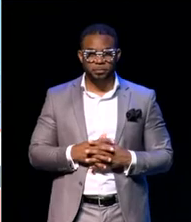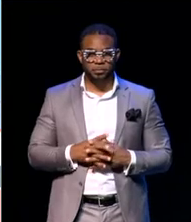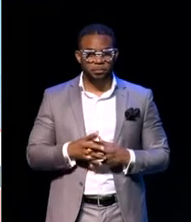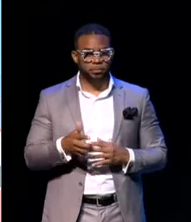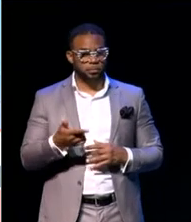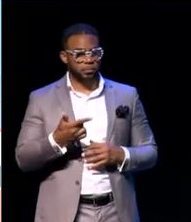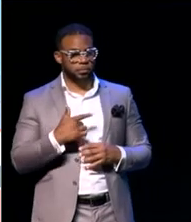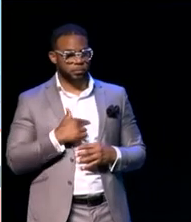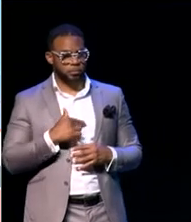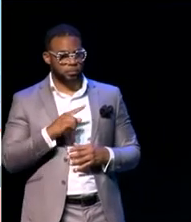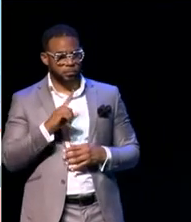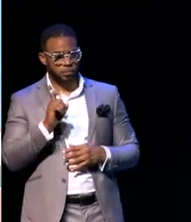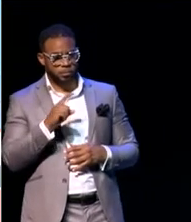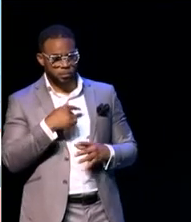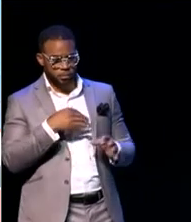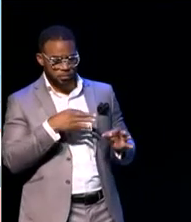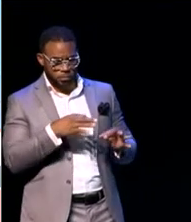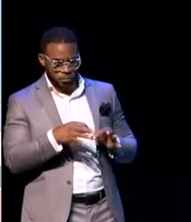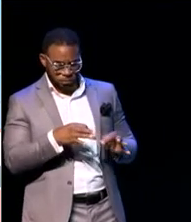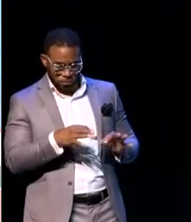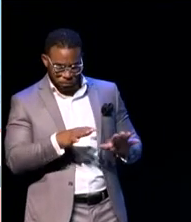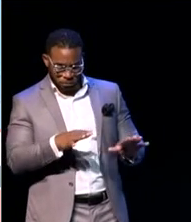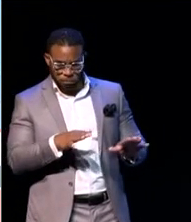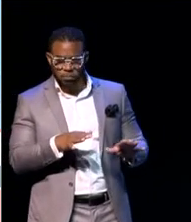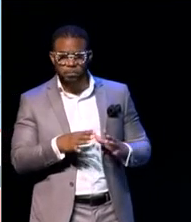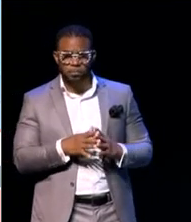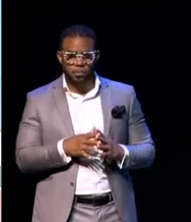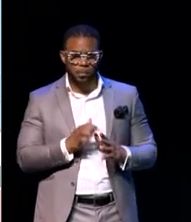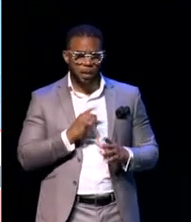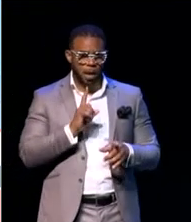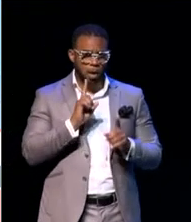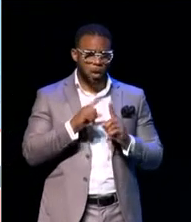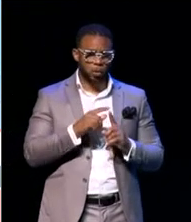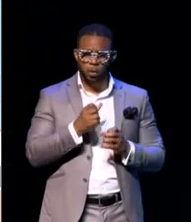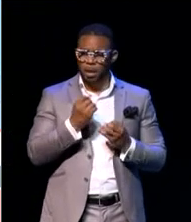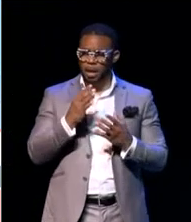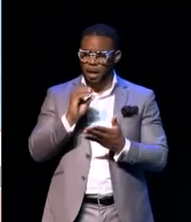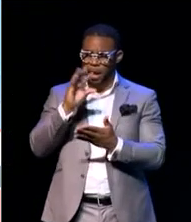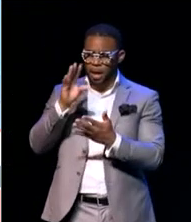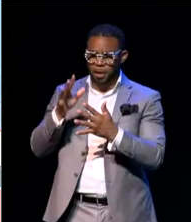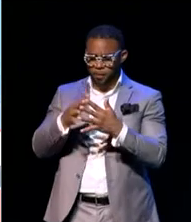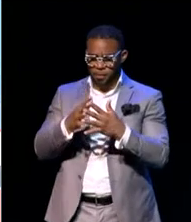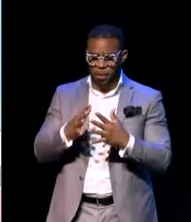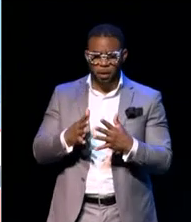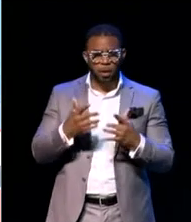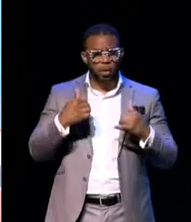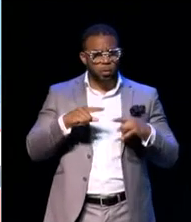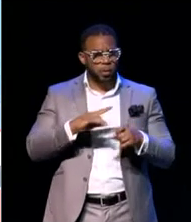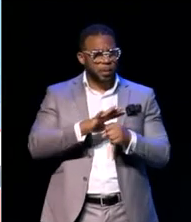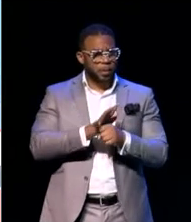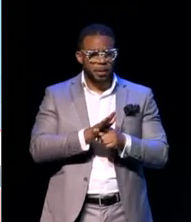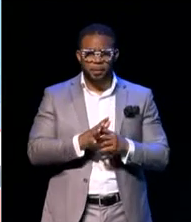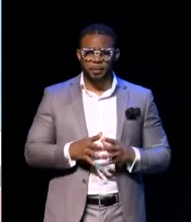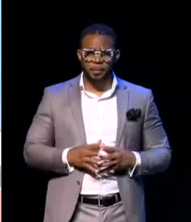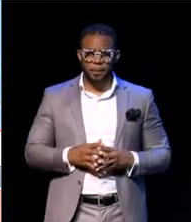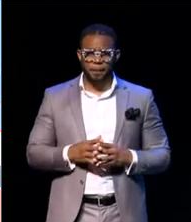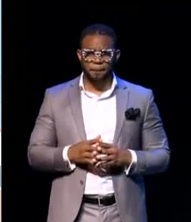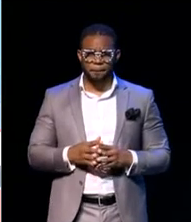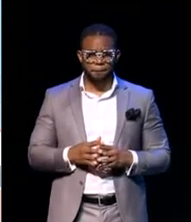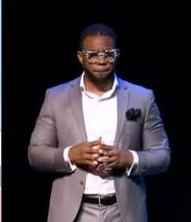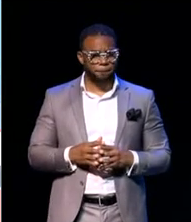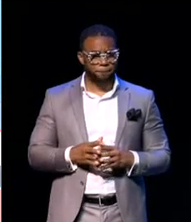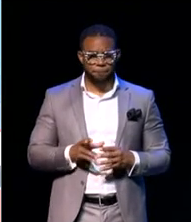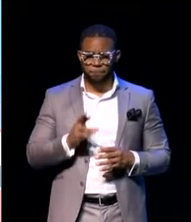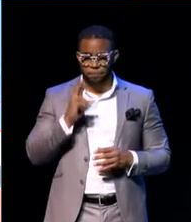I just want to lay it down on the line here. I talked to a lot of African Americans during this pandemic,